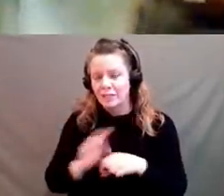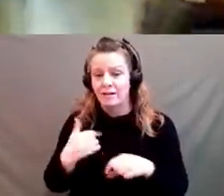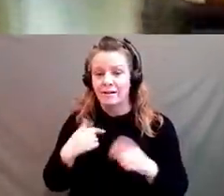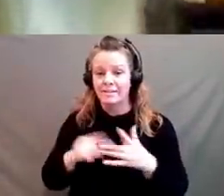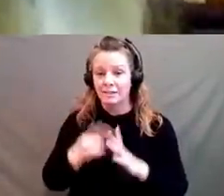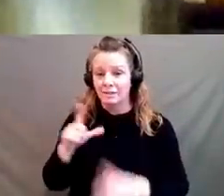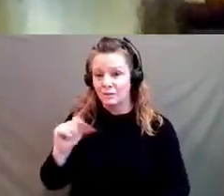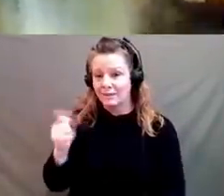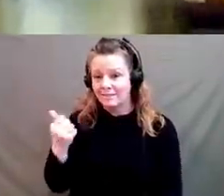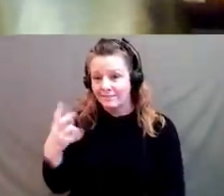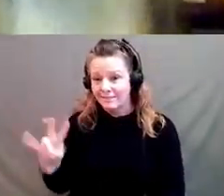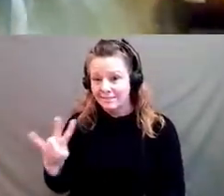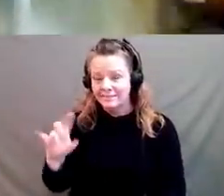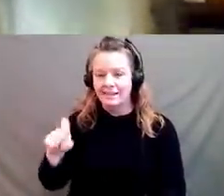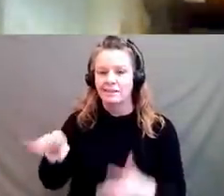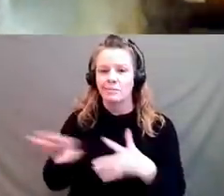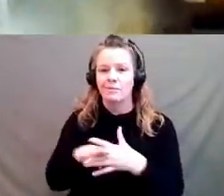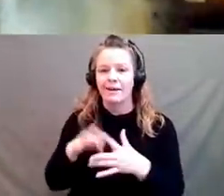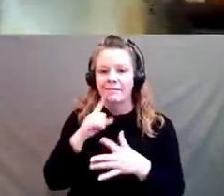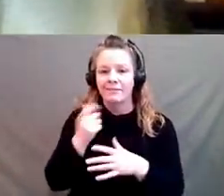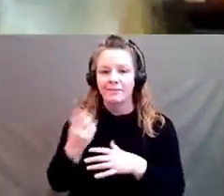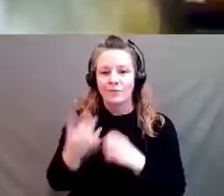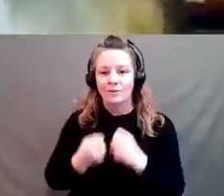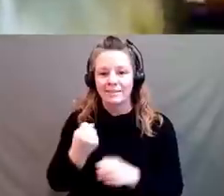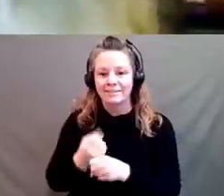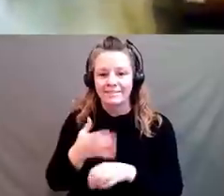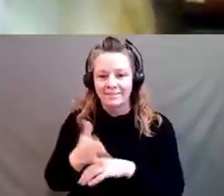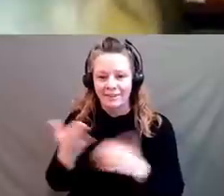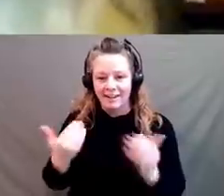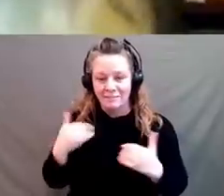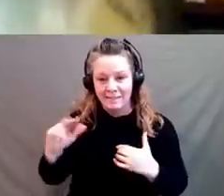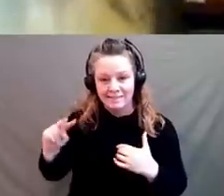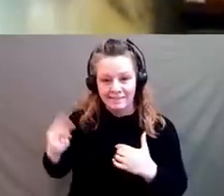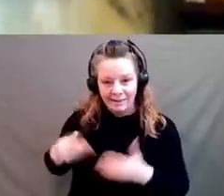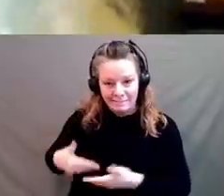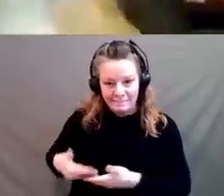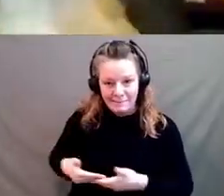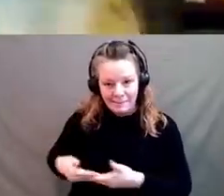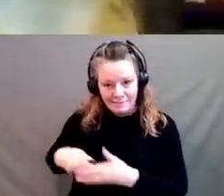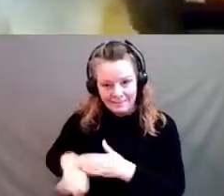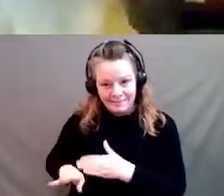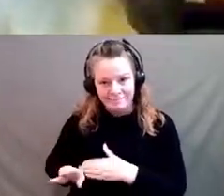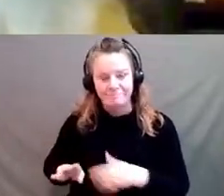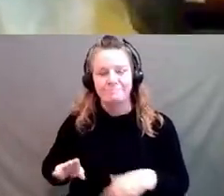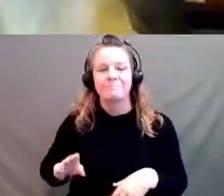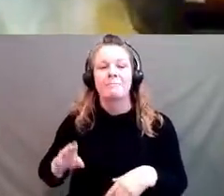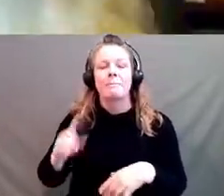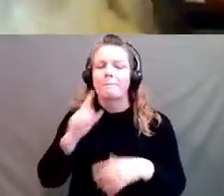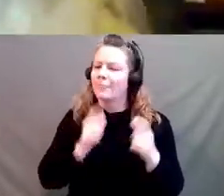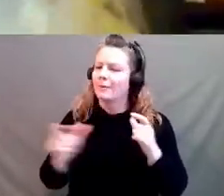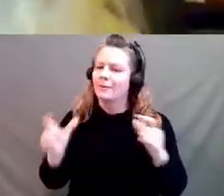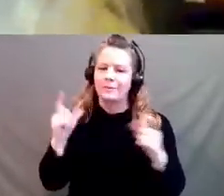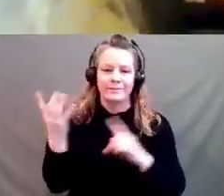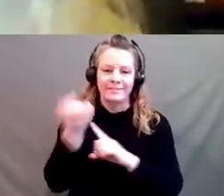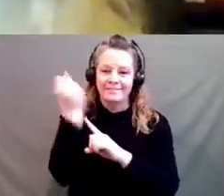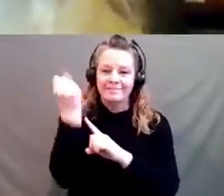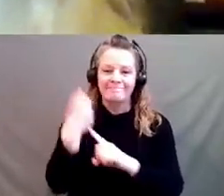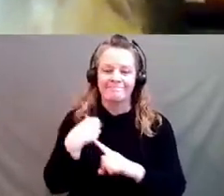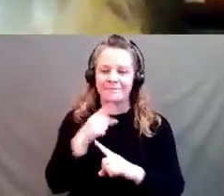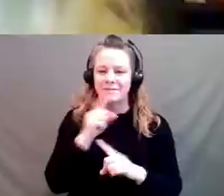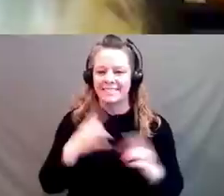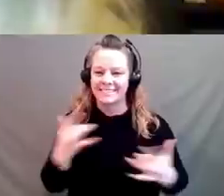take a break for a couple of years after having my second little one. It's a huge accomplishment. I'm super